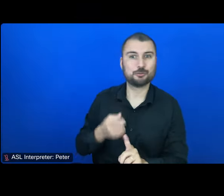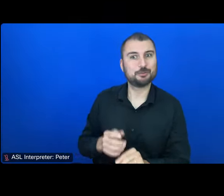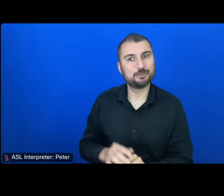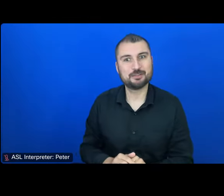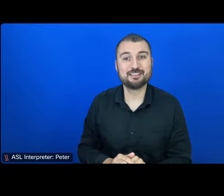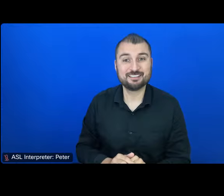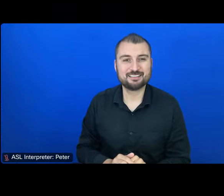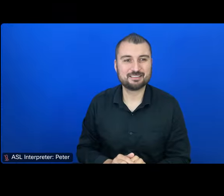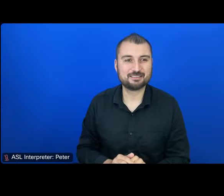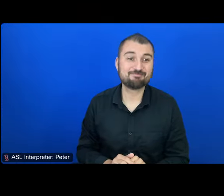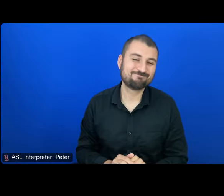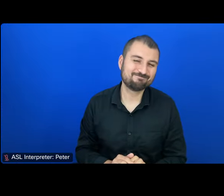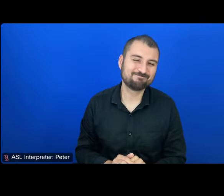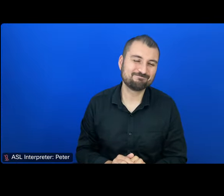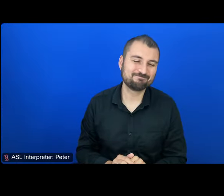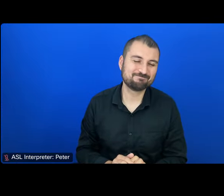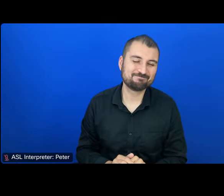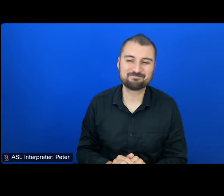We hope, yes, ma'am. Yeah.